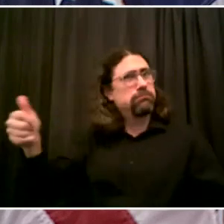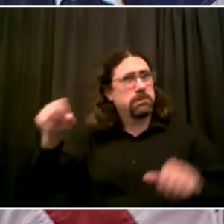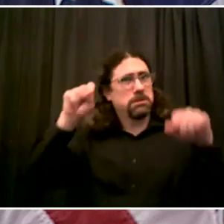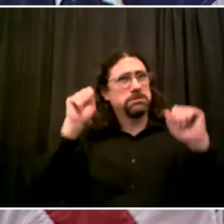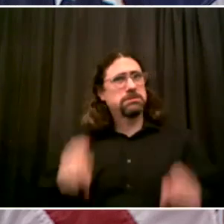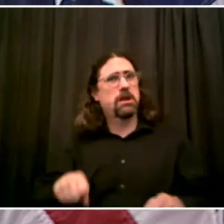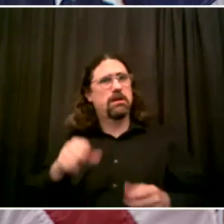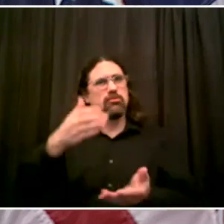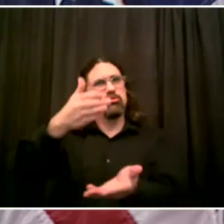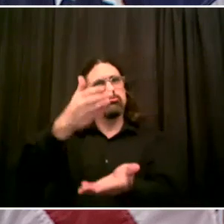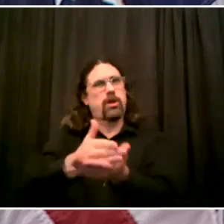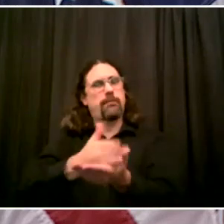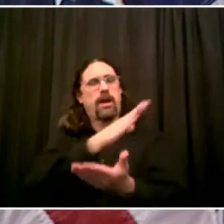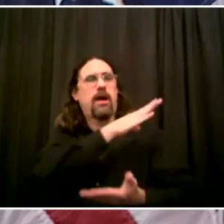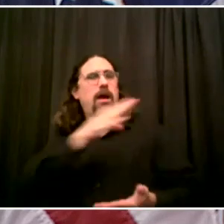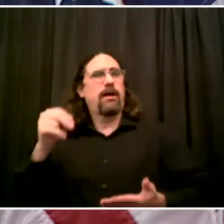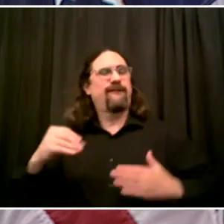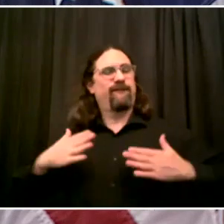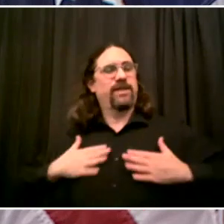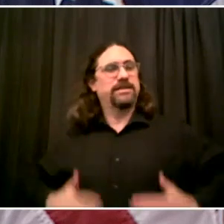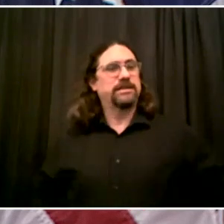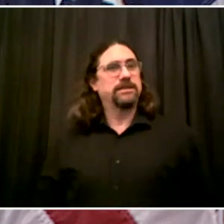treated with disrespect.